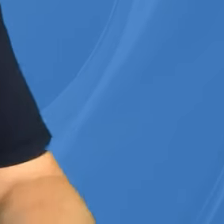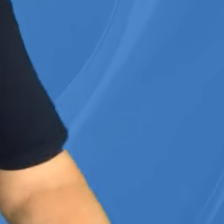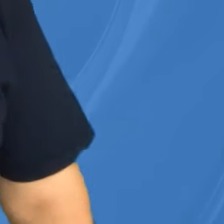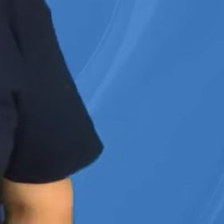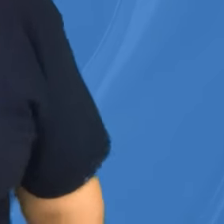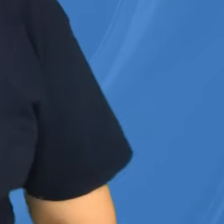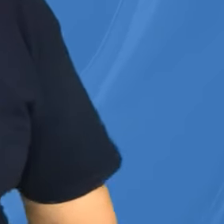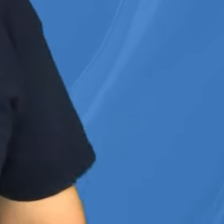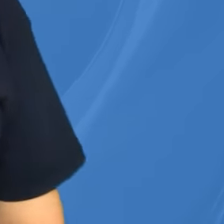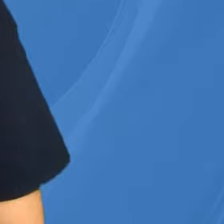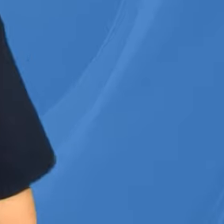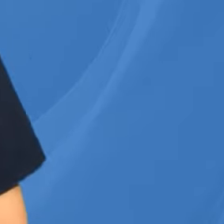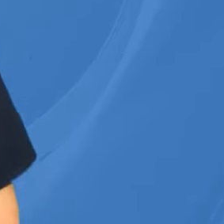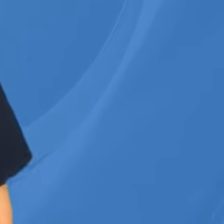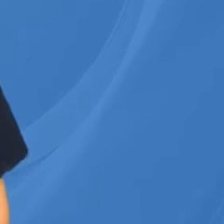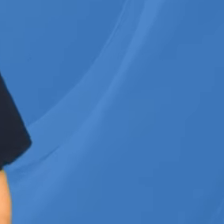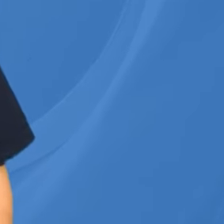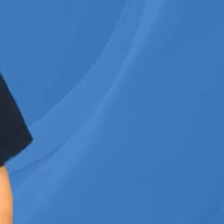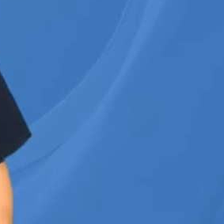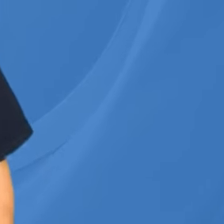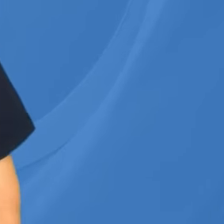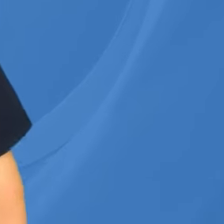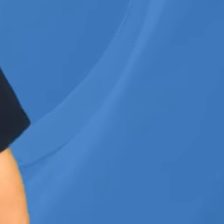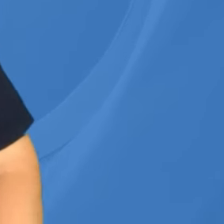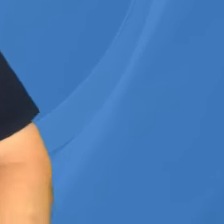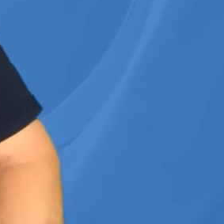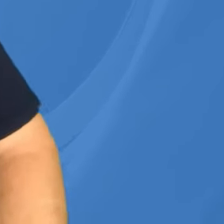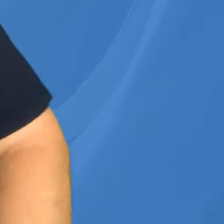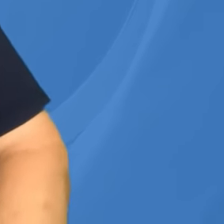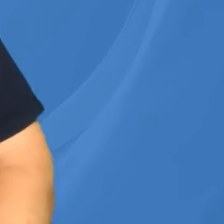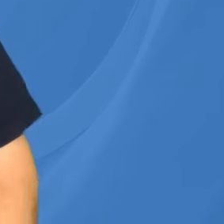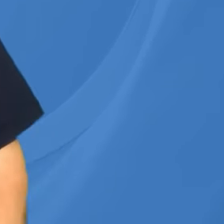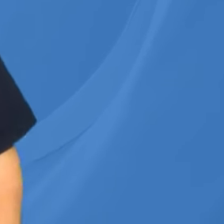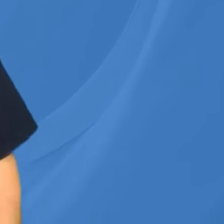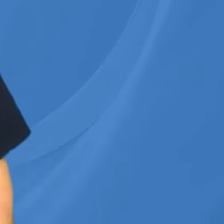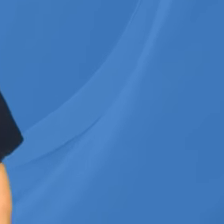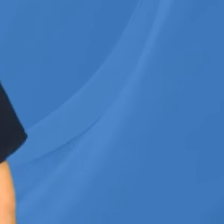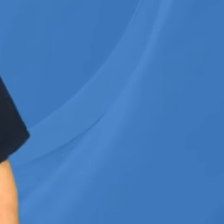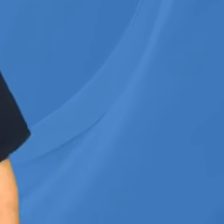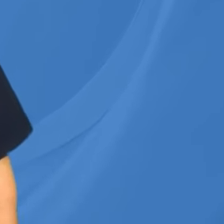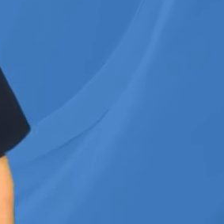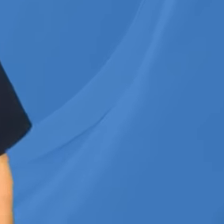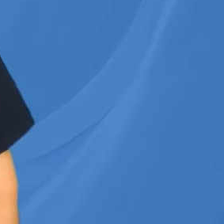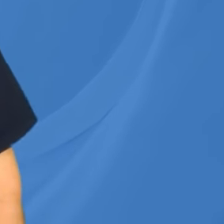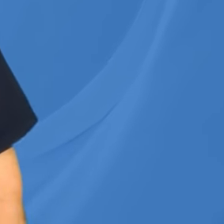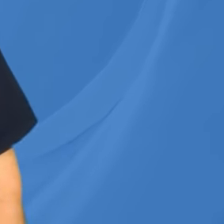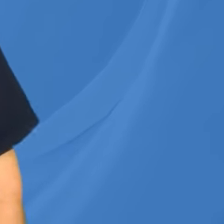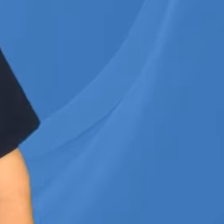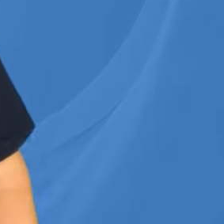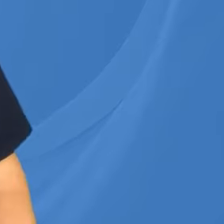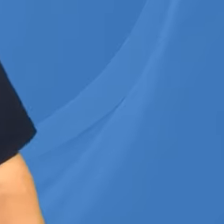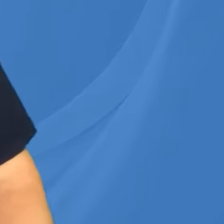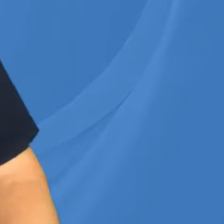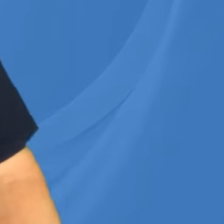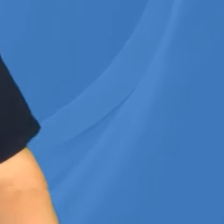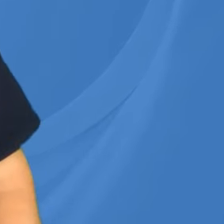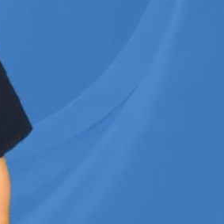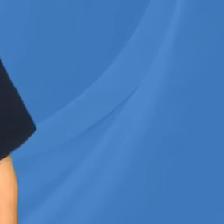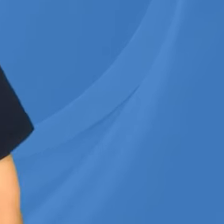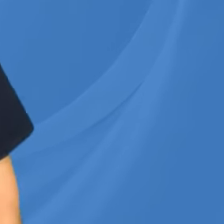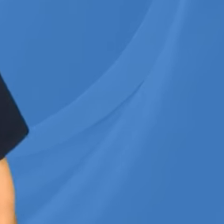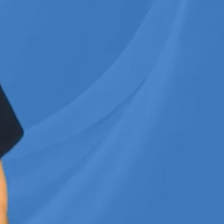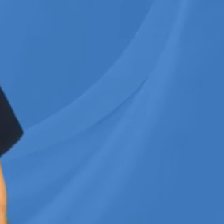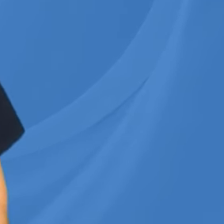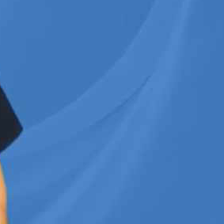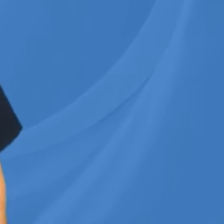15:13. Veronica, thank you. God, there's a lot of movement, isn't there? A lot of things to learn. But it's good to